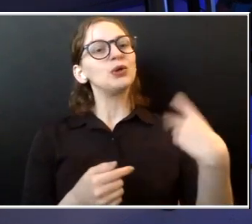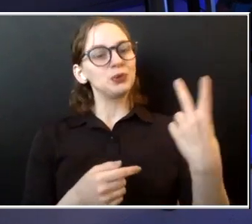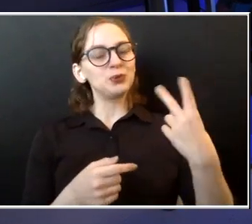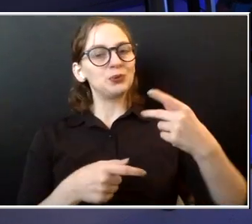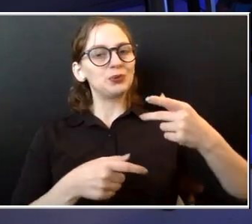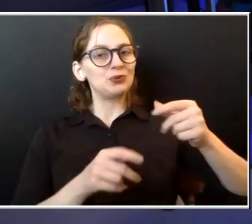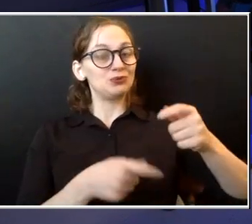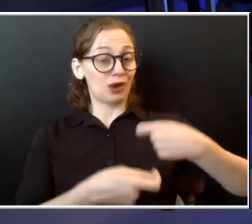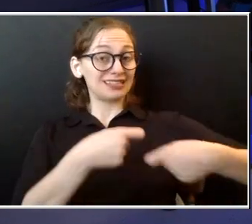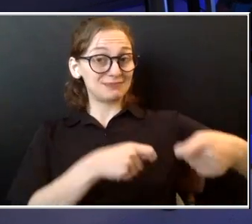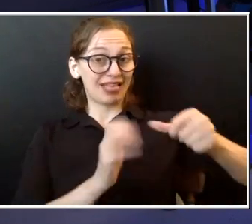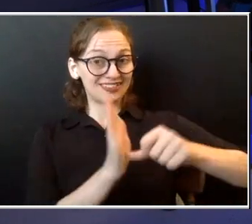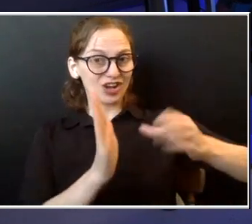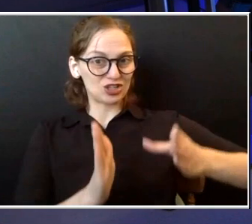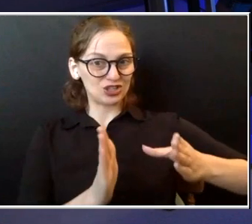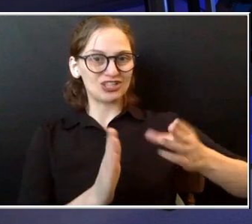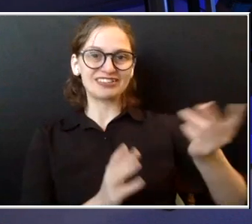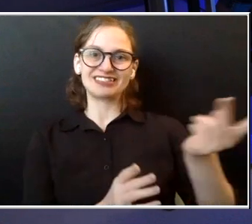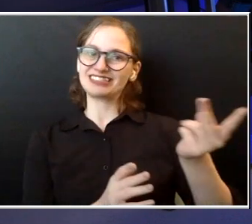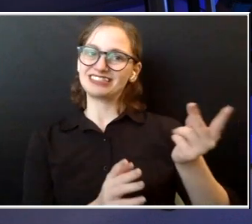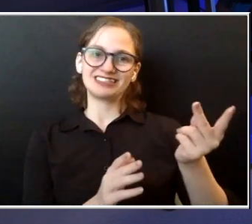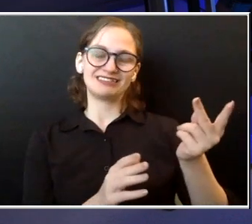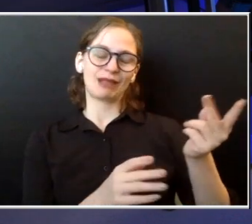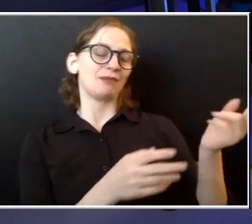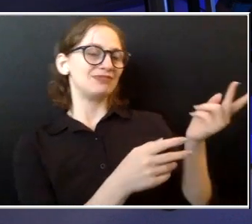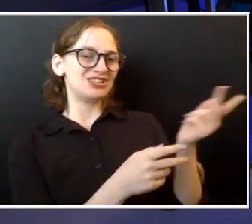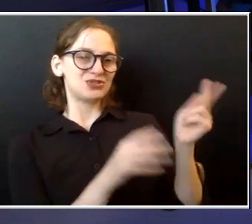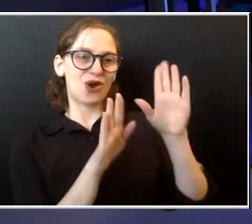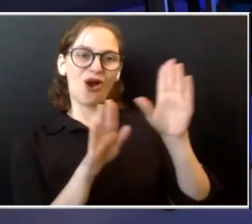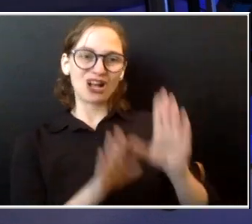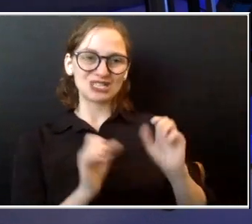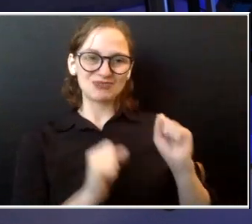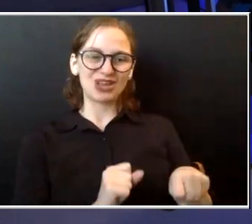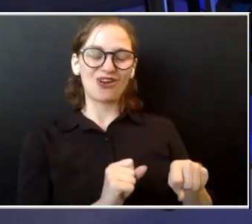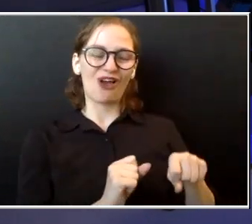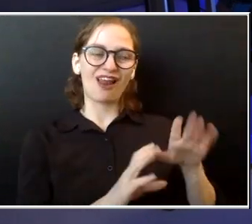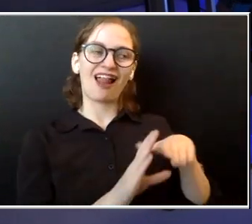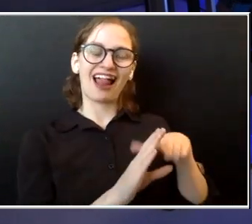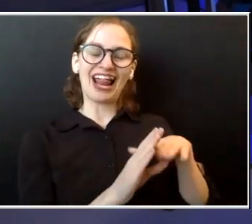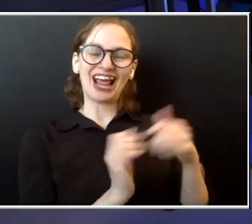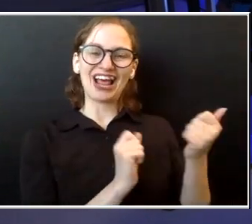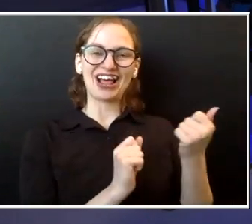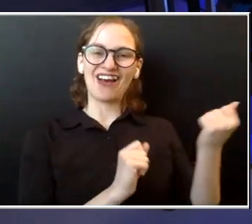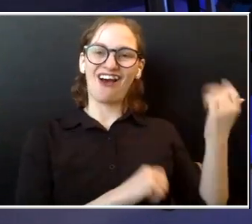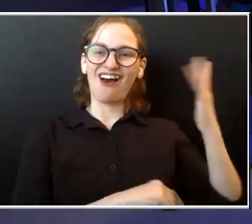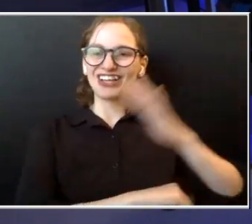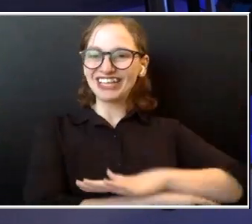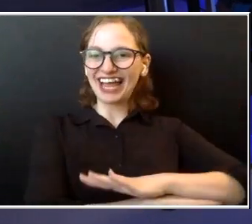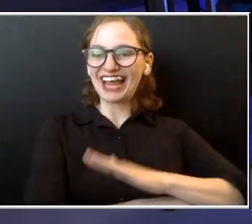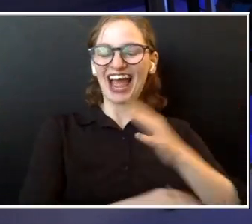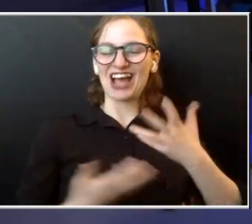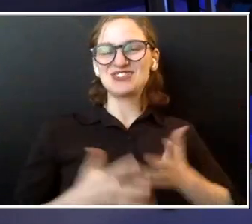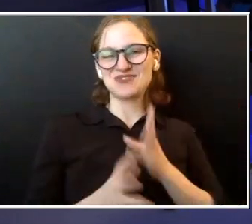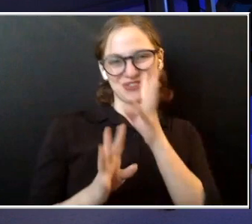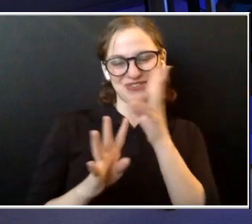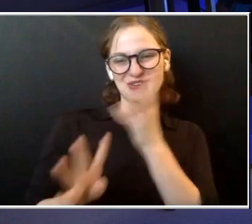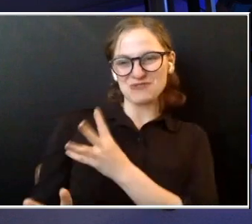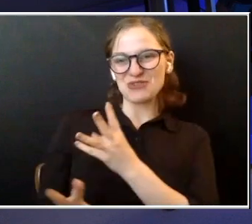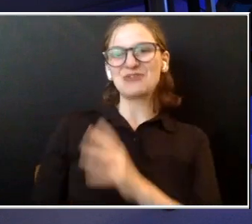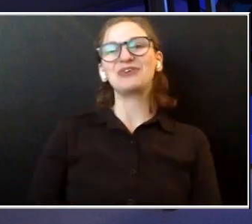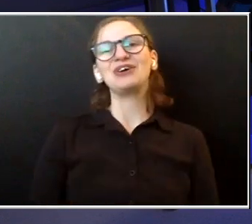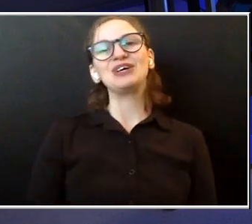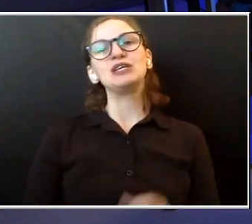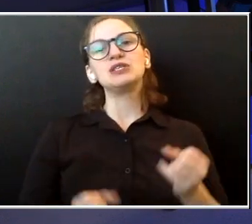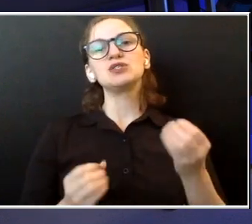these guys are awesome. We talked to them all day long. I don't want to ignore you both. Maybe I do. I don't know. Yeah. So, Dr. Kumer, how common are these whole living